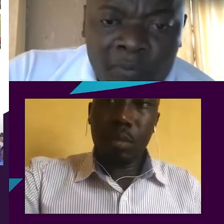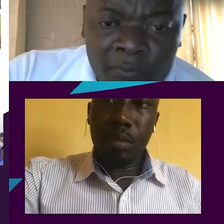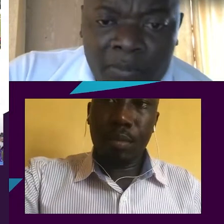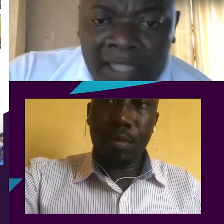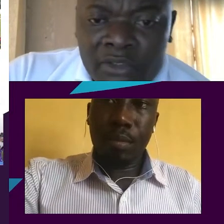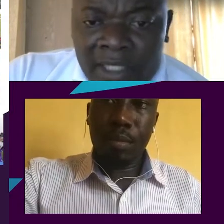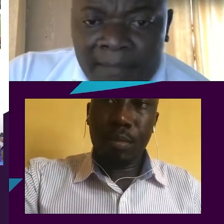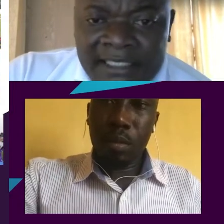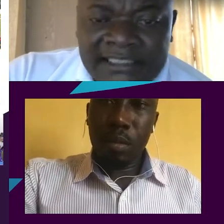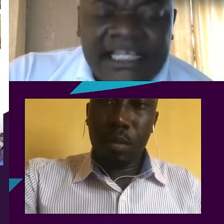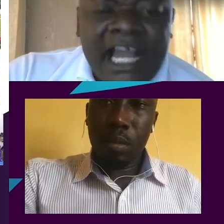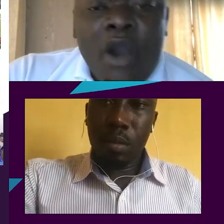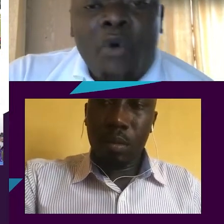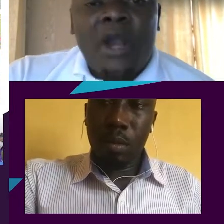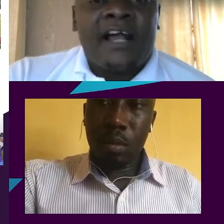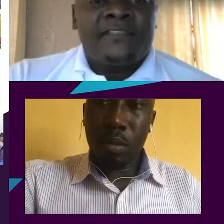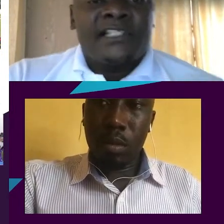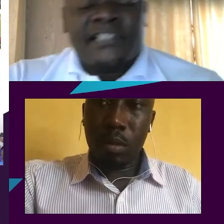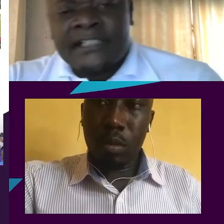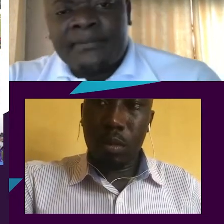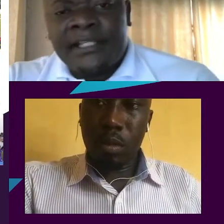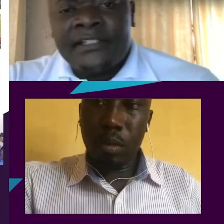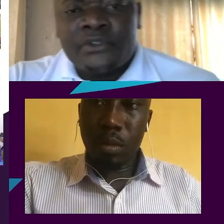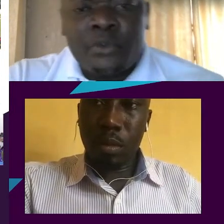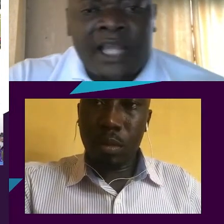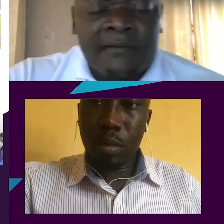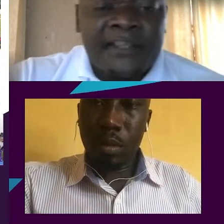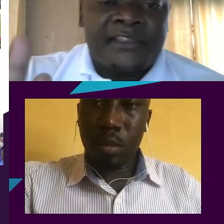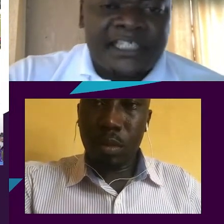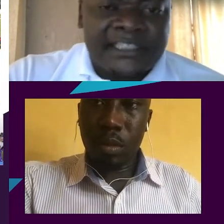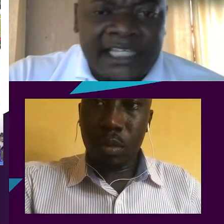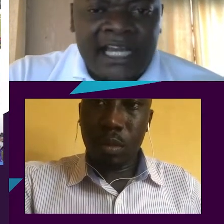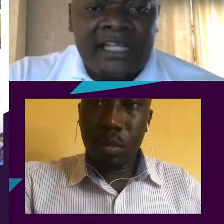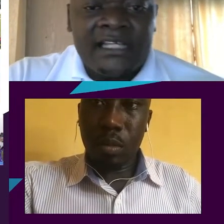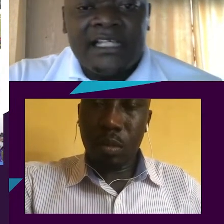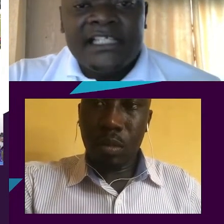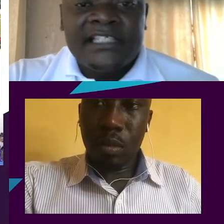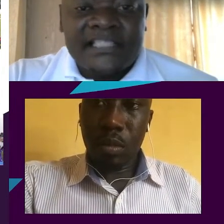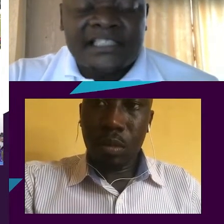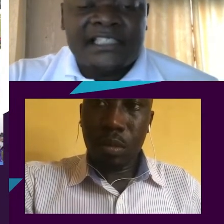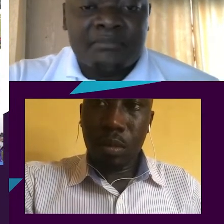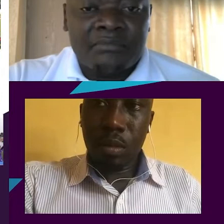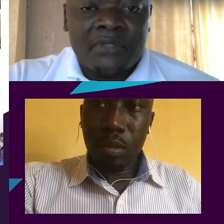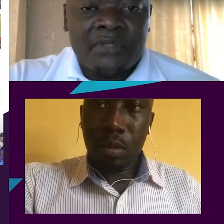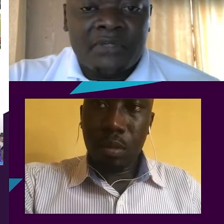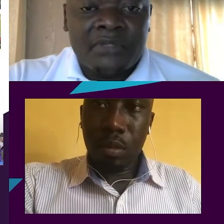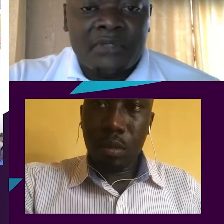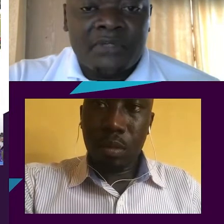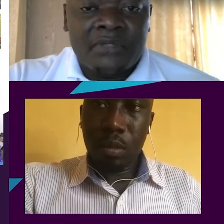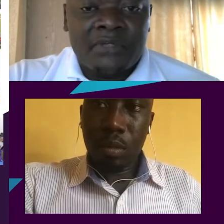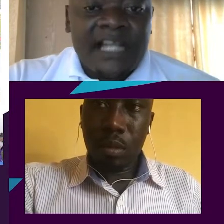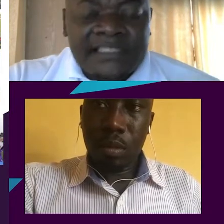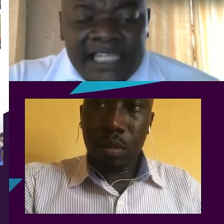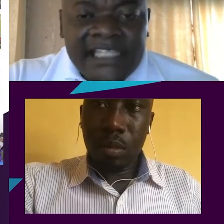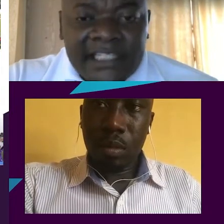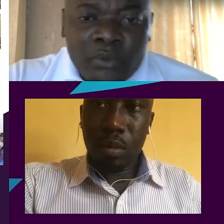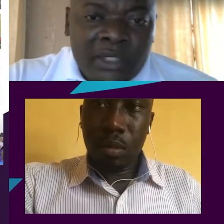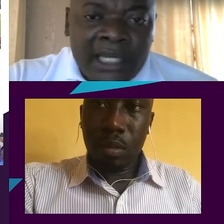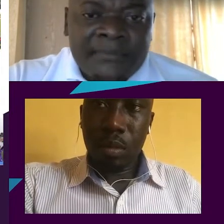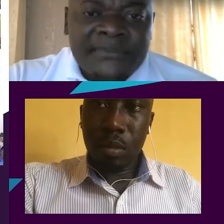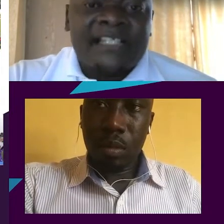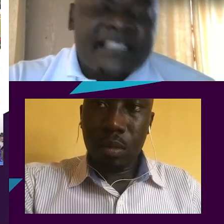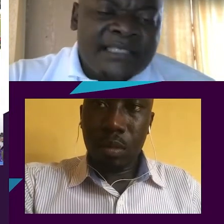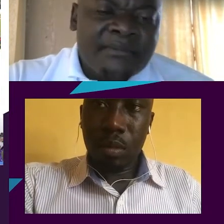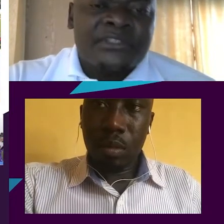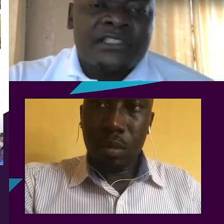on school football and tournaments. Now I've just explained to you, we have a three-tier league system, which is giving us